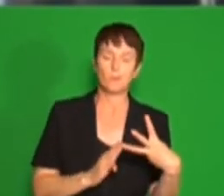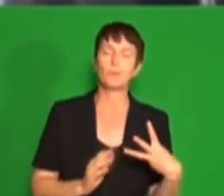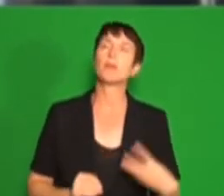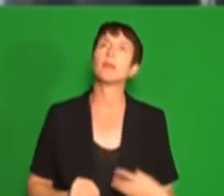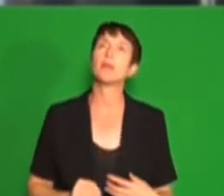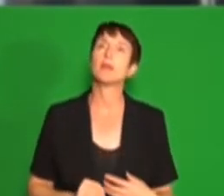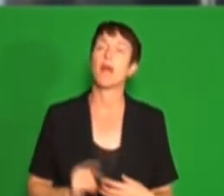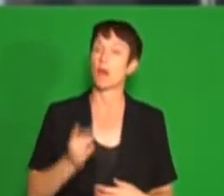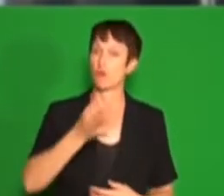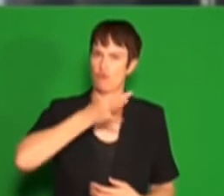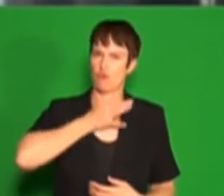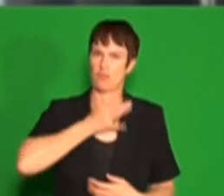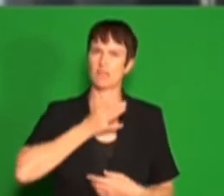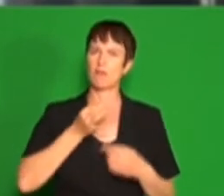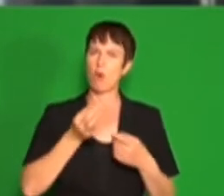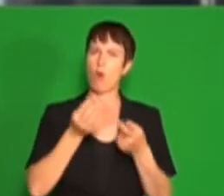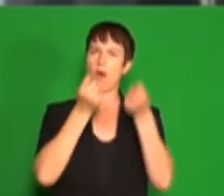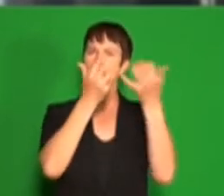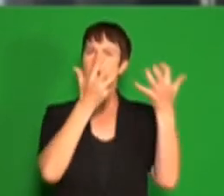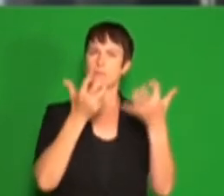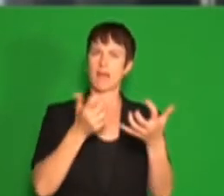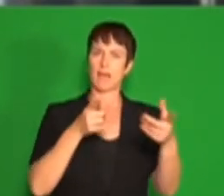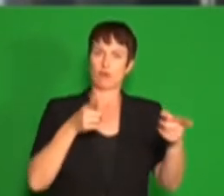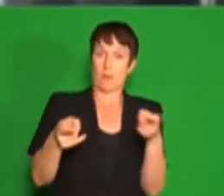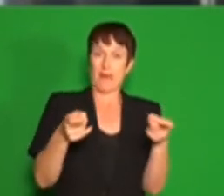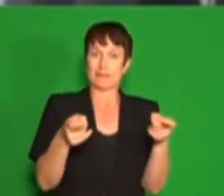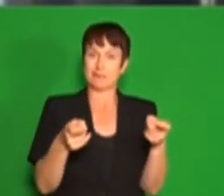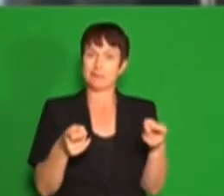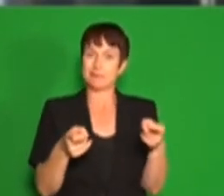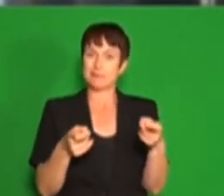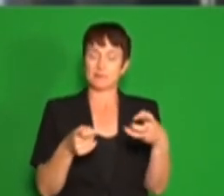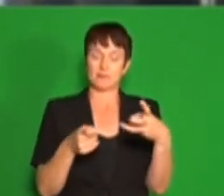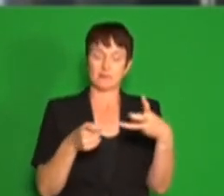the risks to fiscal dominance between Rashad and Chris Lowald,